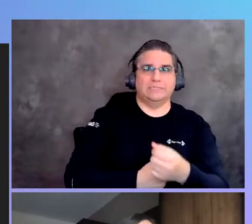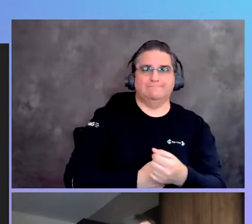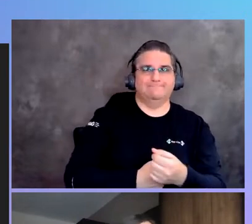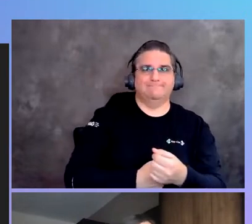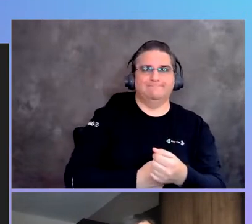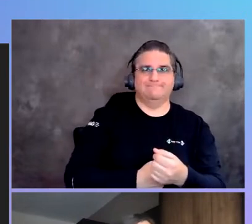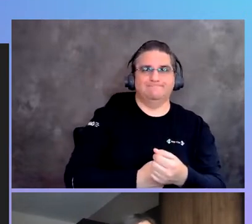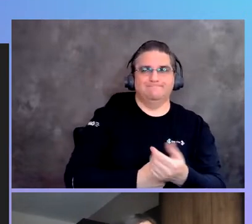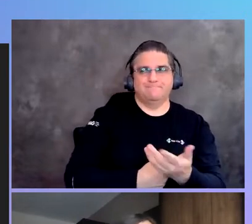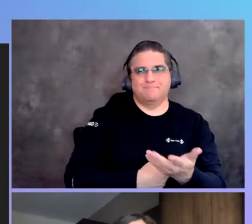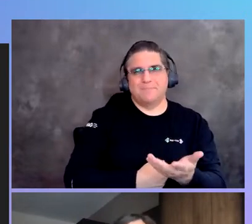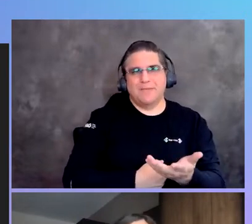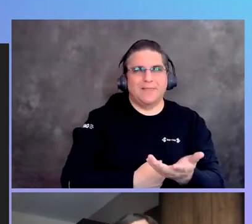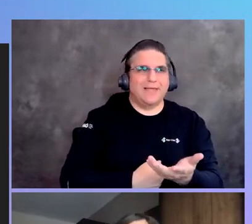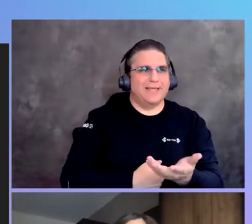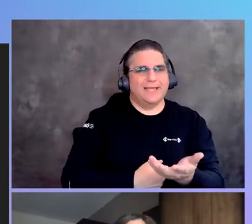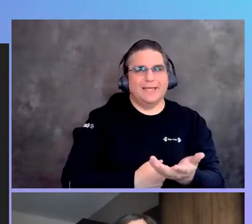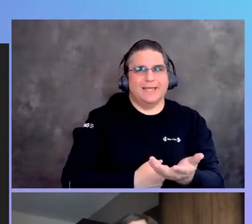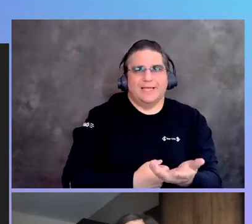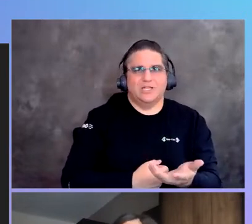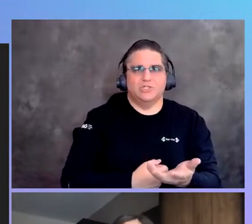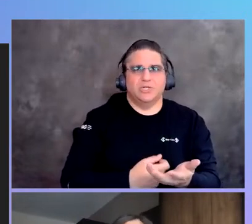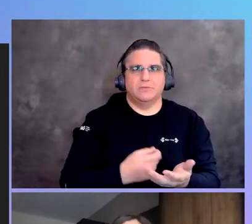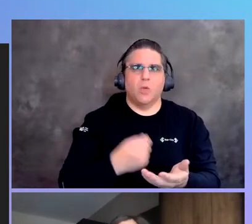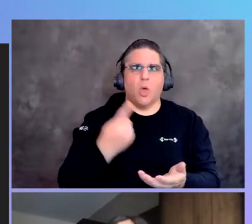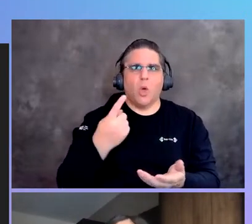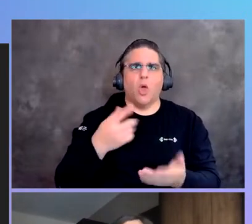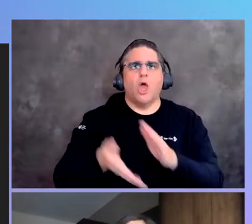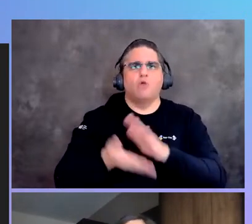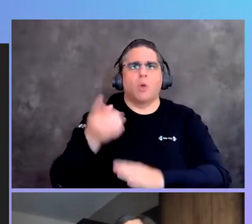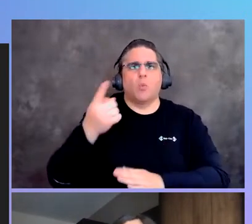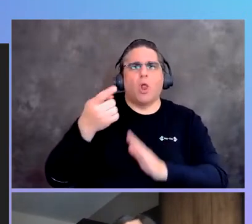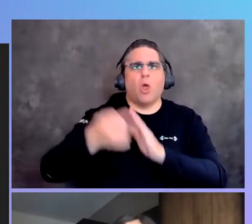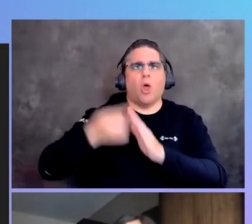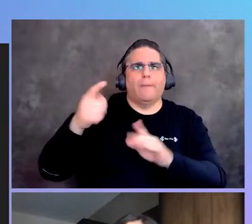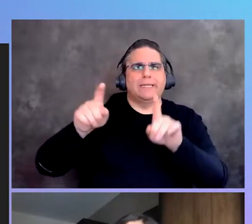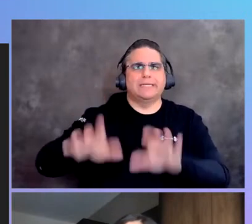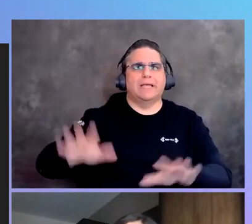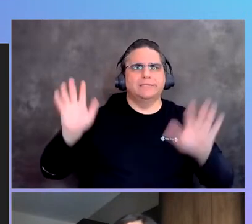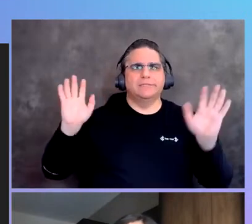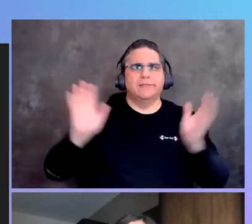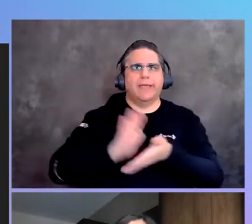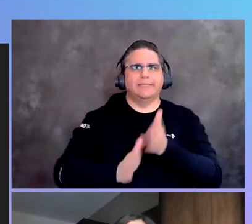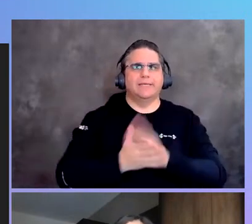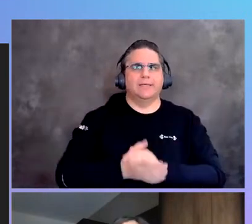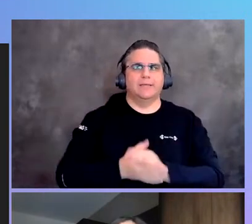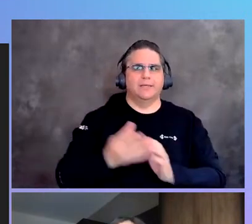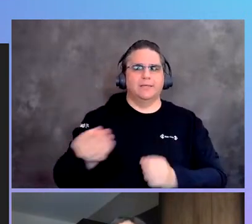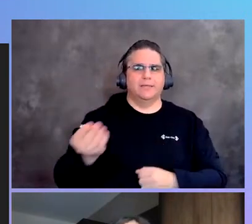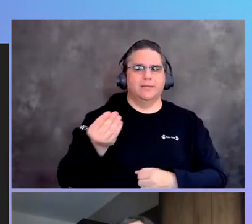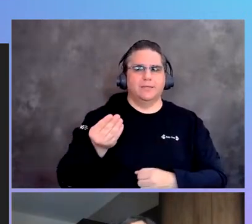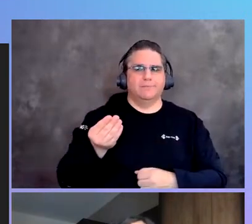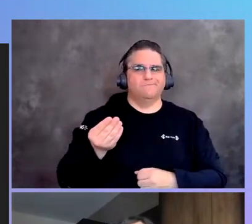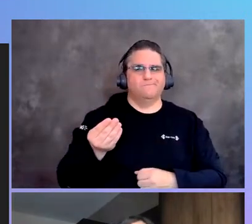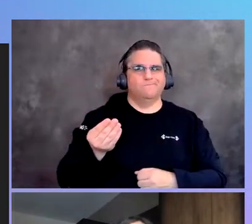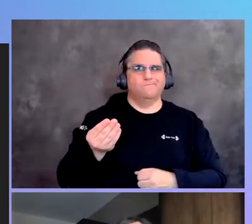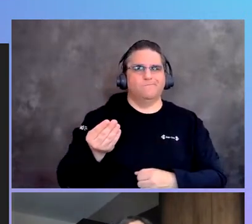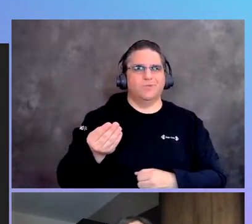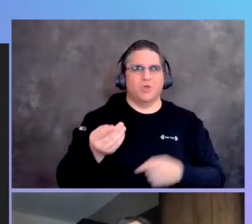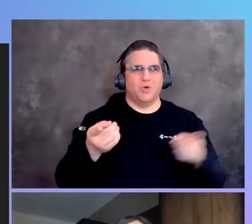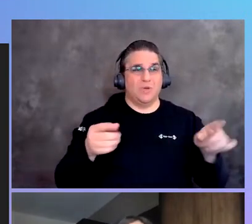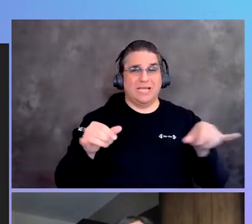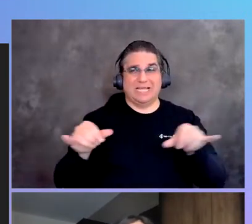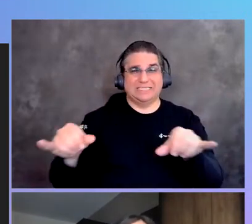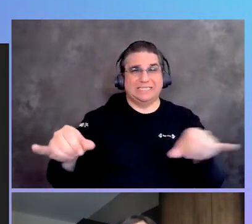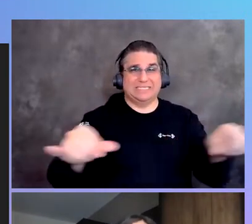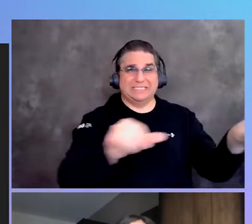be doing just an automated test, and that's the only output that you're getting out of the process. So having consistency